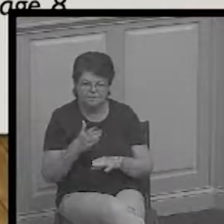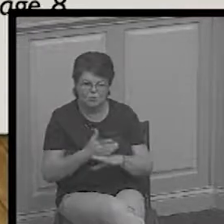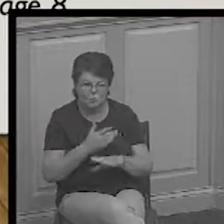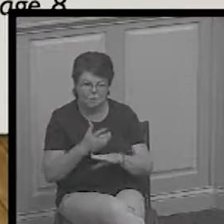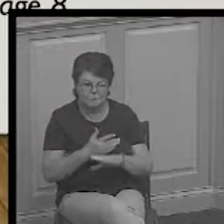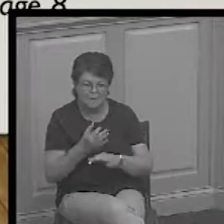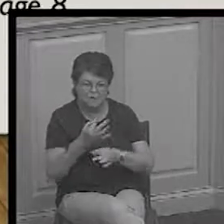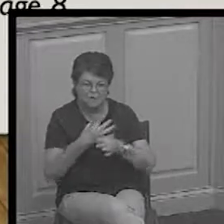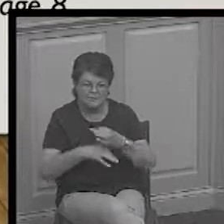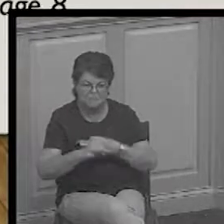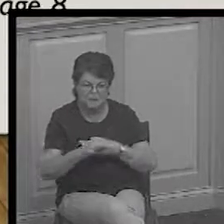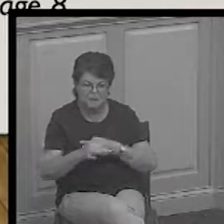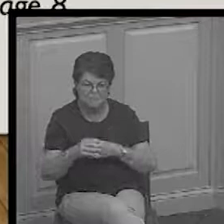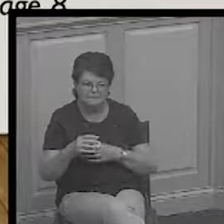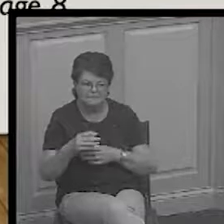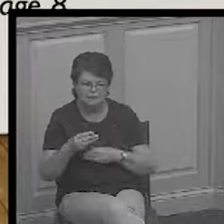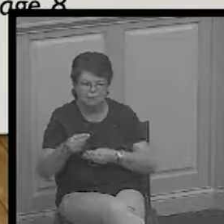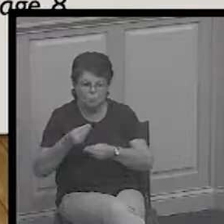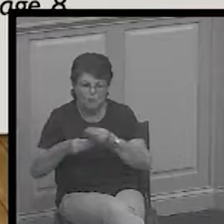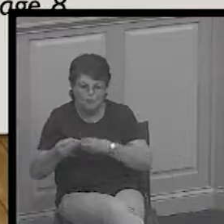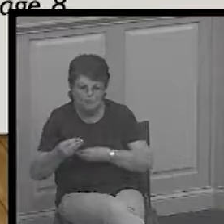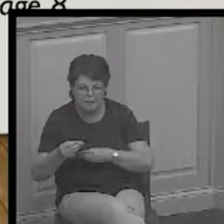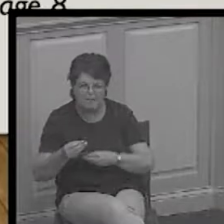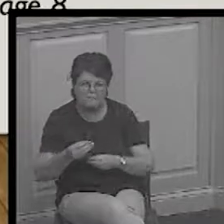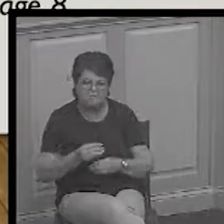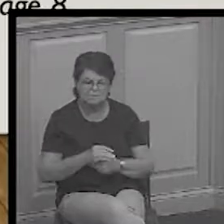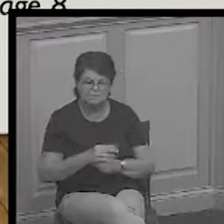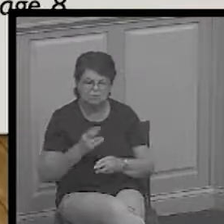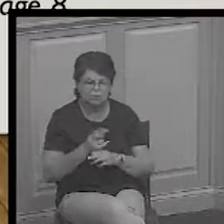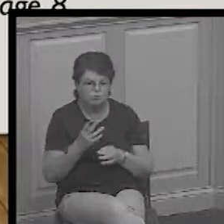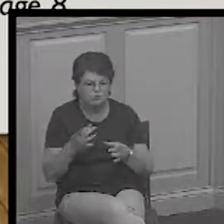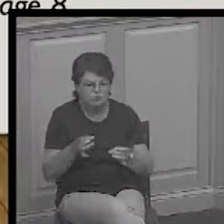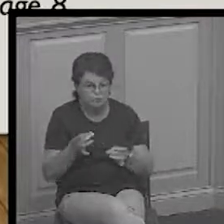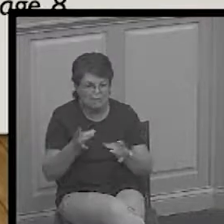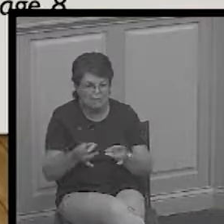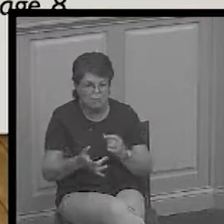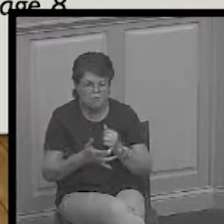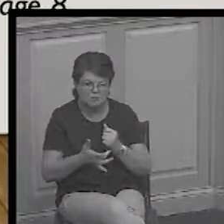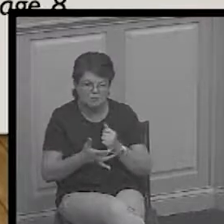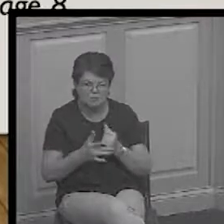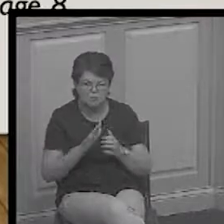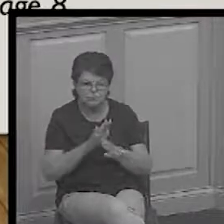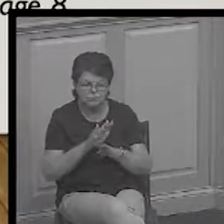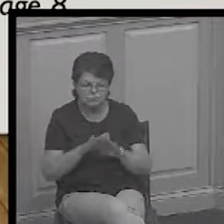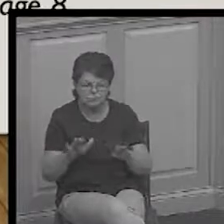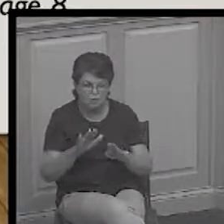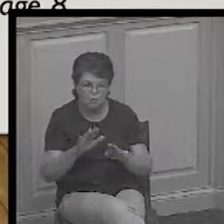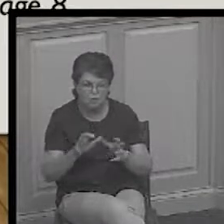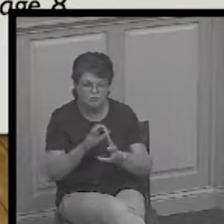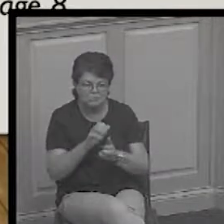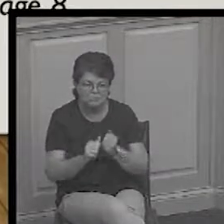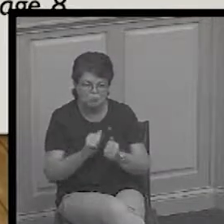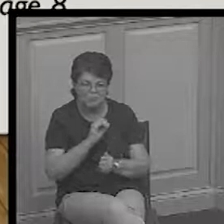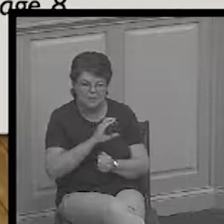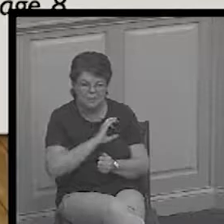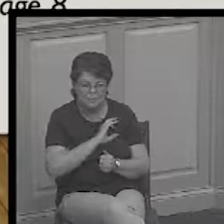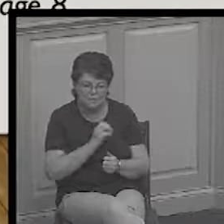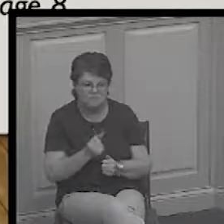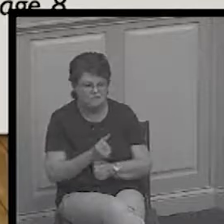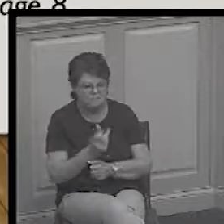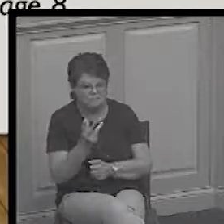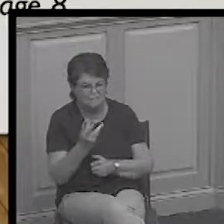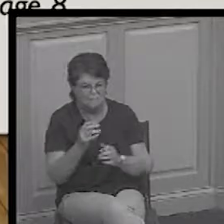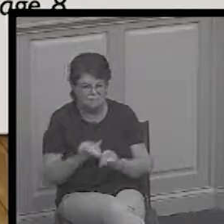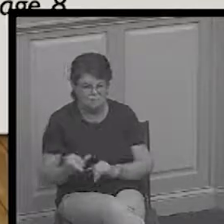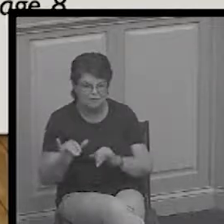than replace. Use gentle cleaning techniques. And do not destroy the character. There's quite a few